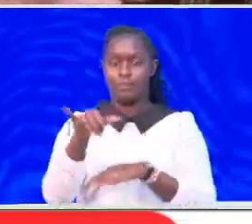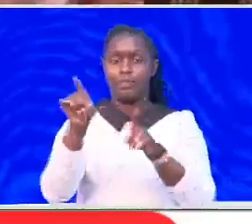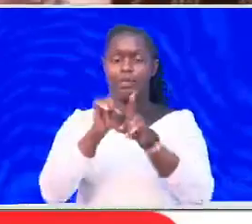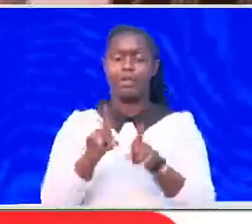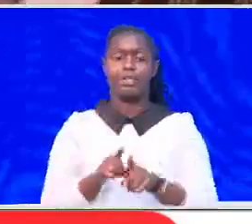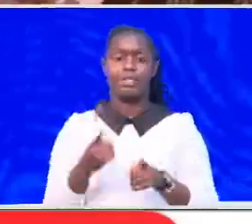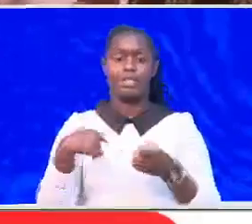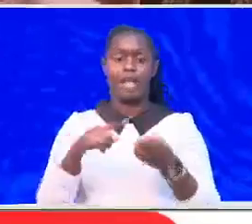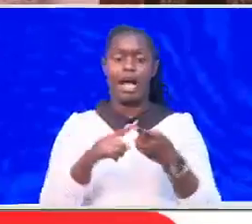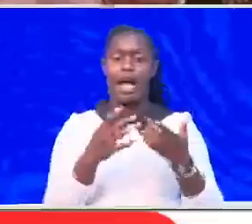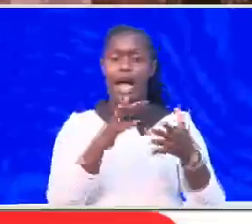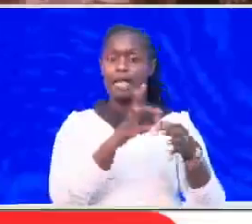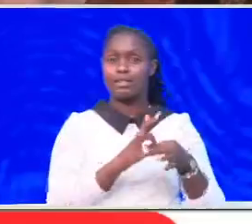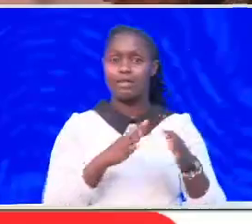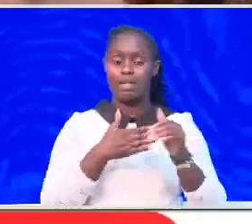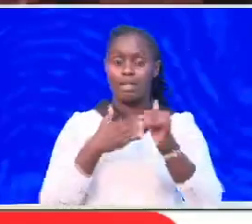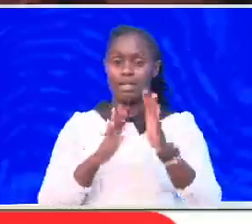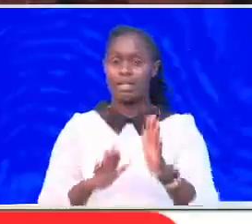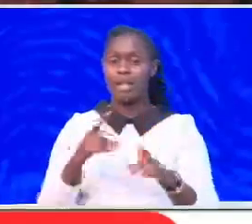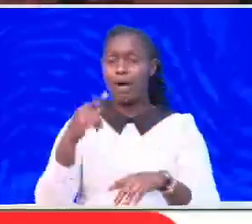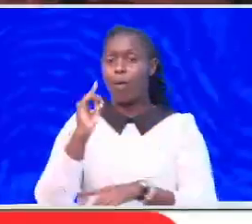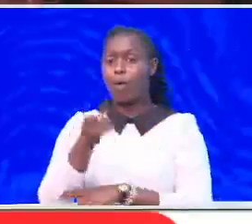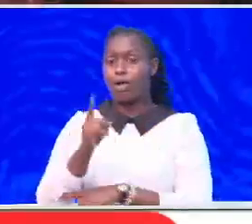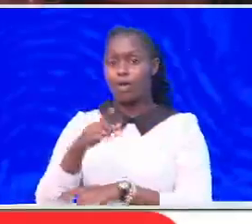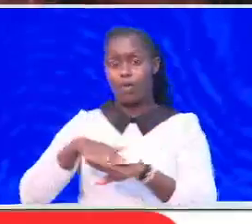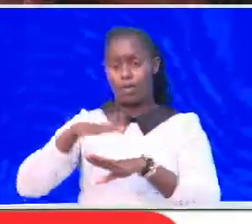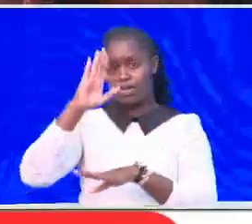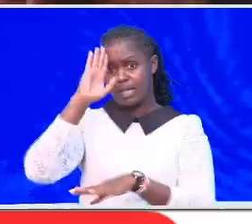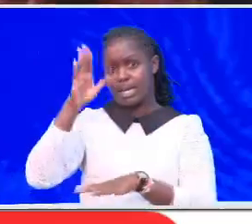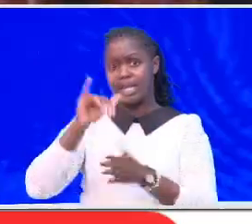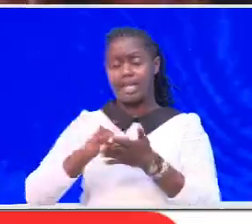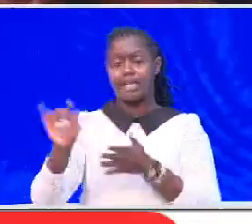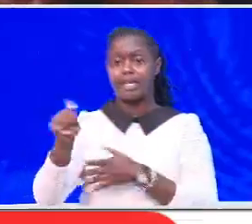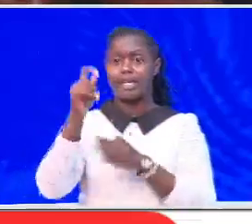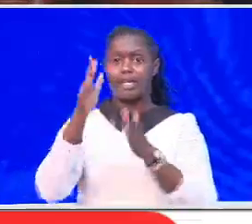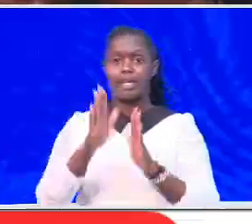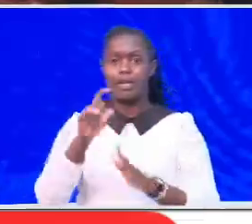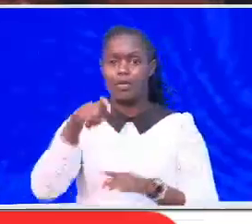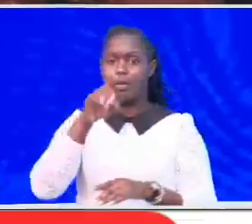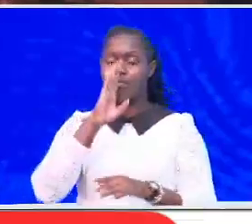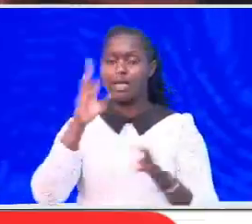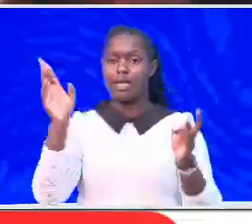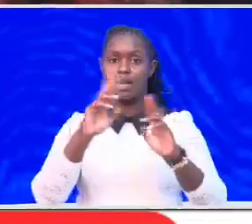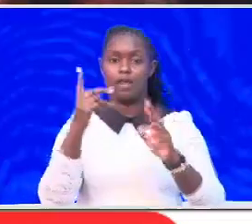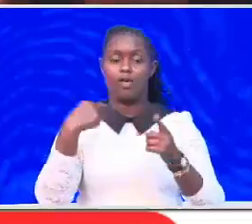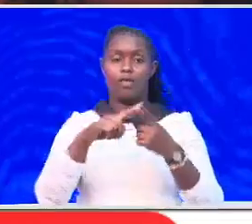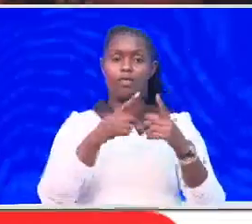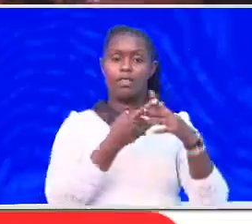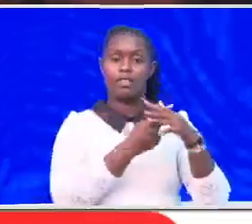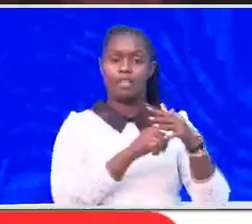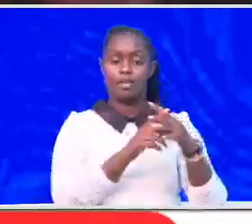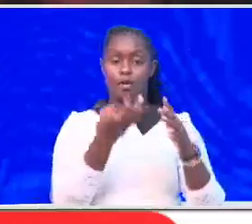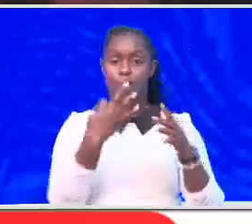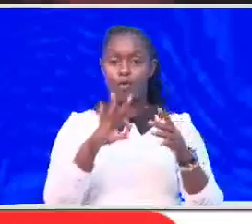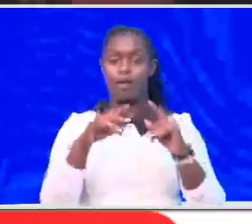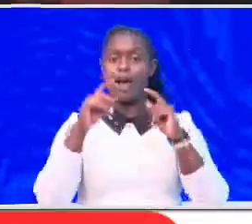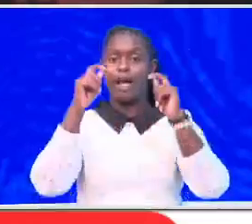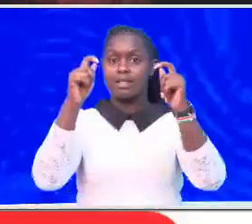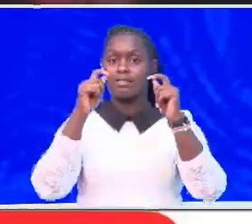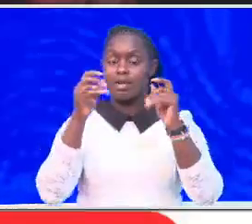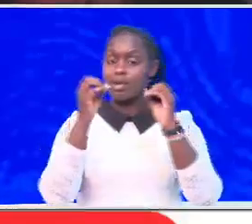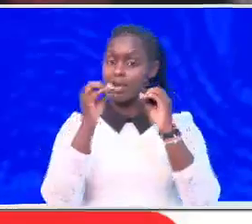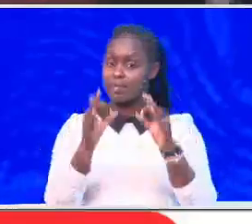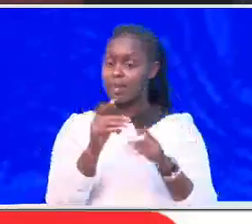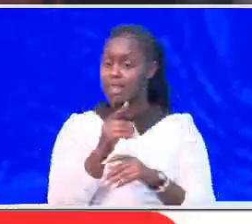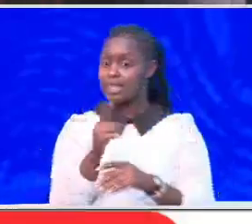Azimio leader Raila Odinga's warning on Sunday that Kenyans should be ready for the resumption of Azimio protests should the talks fail